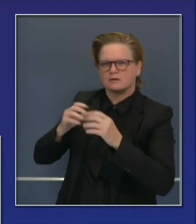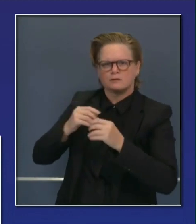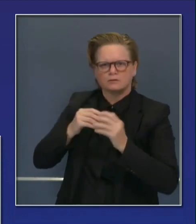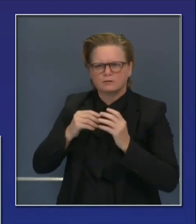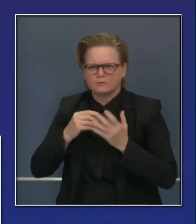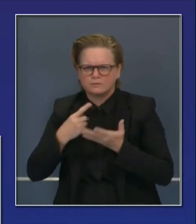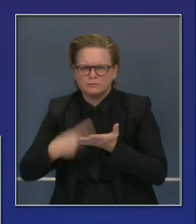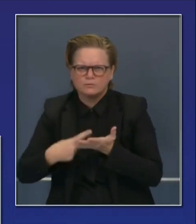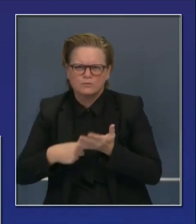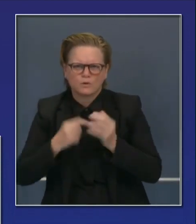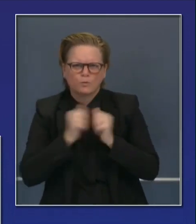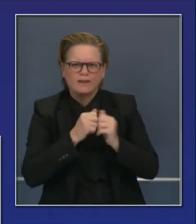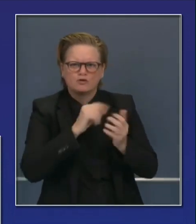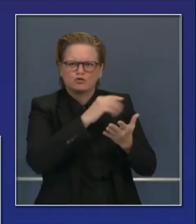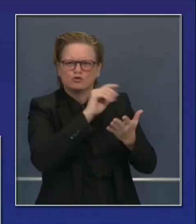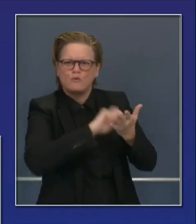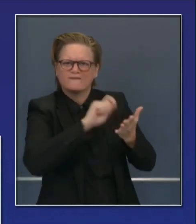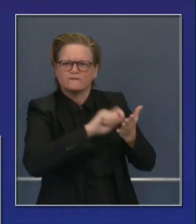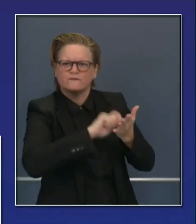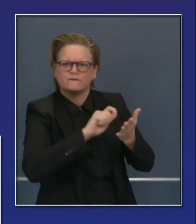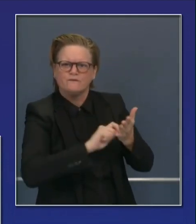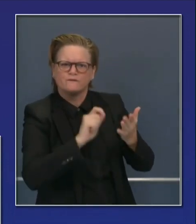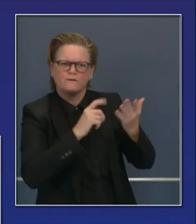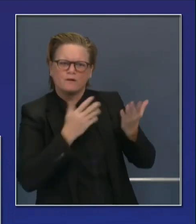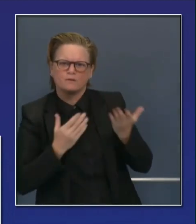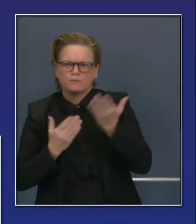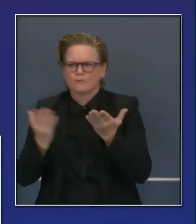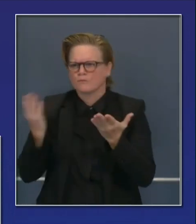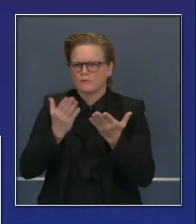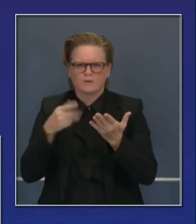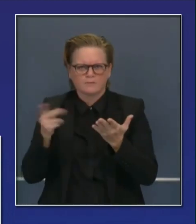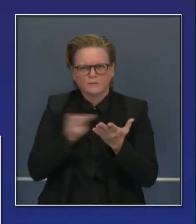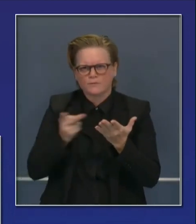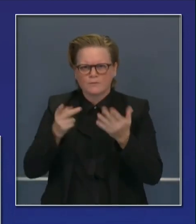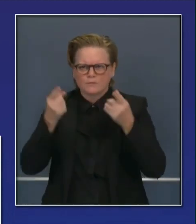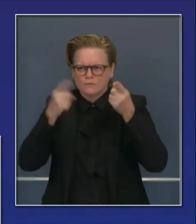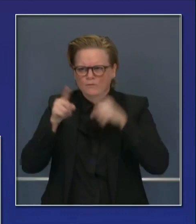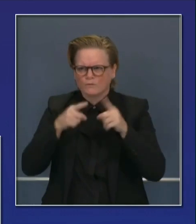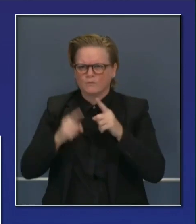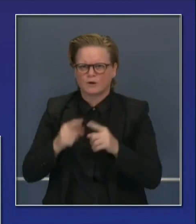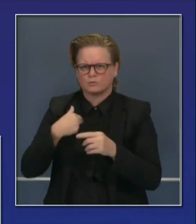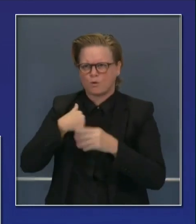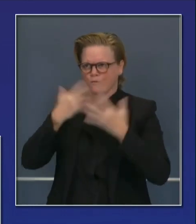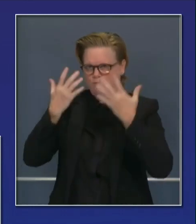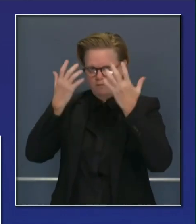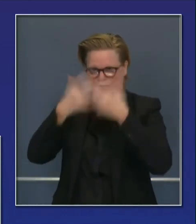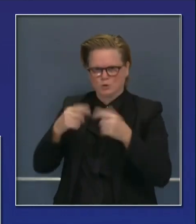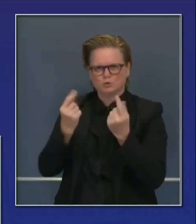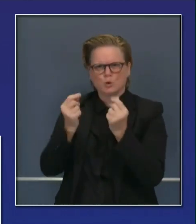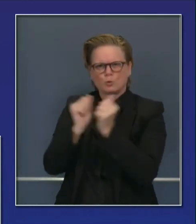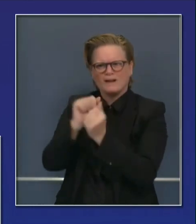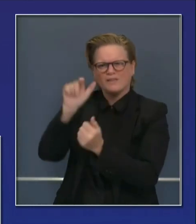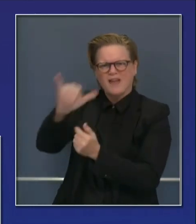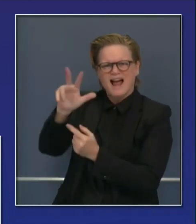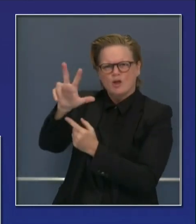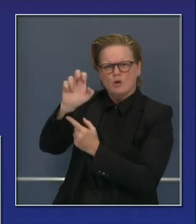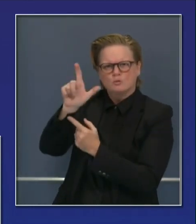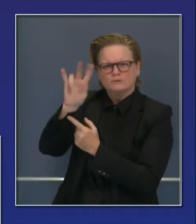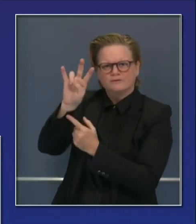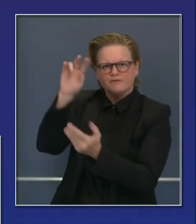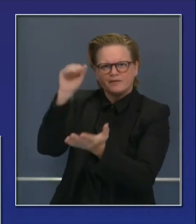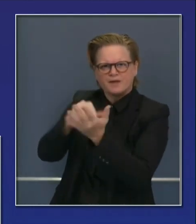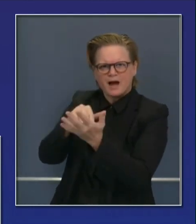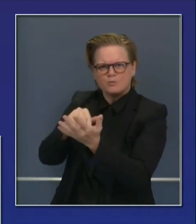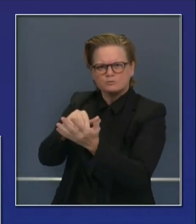are required with a scarce amount of doses, just 327,000. It's one thing when you hear the national news talk